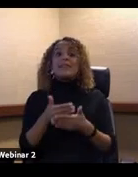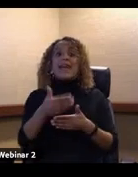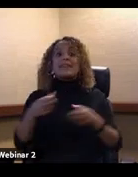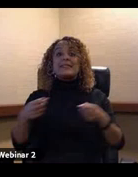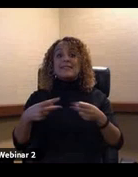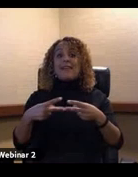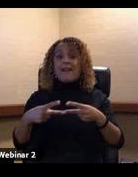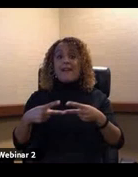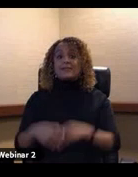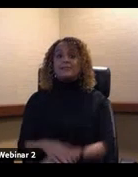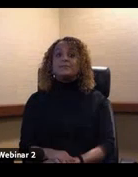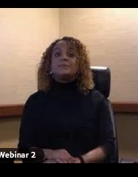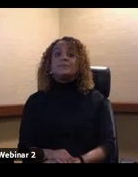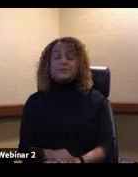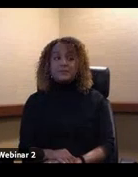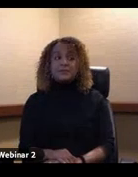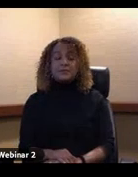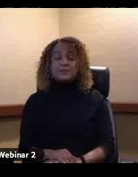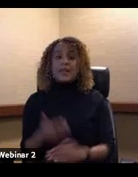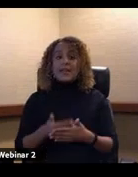On this next slide